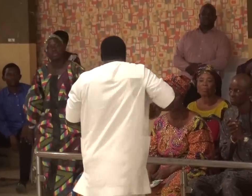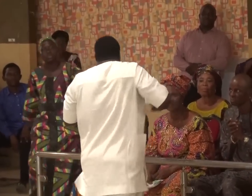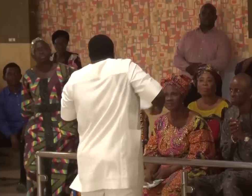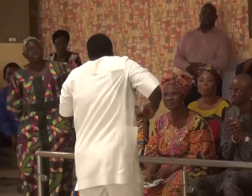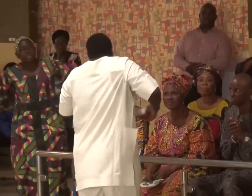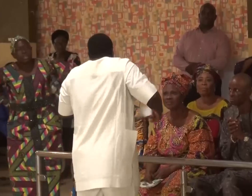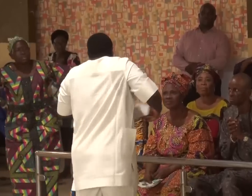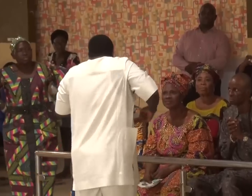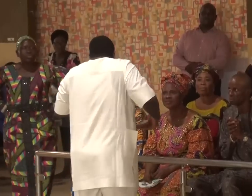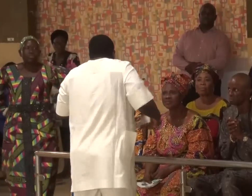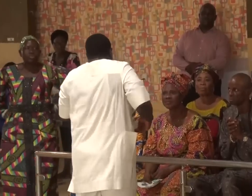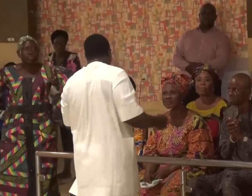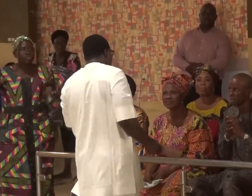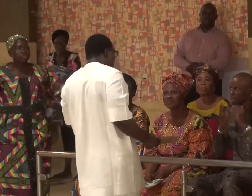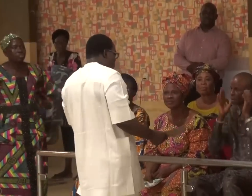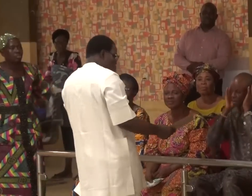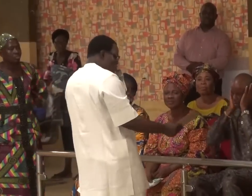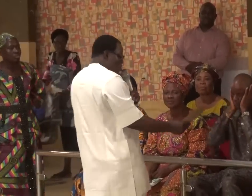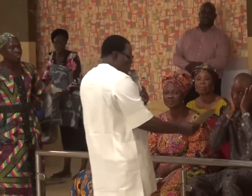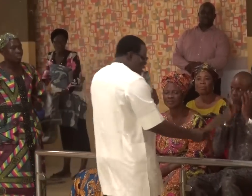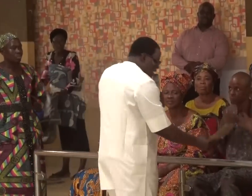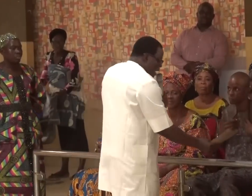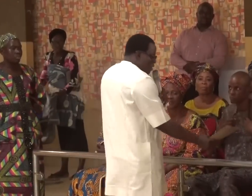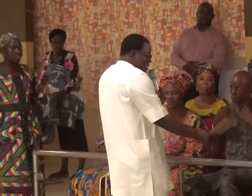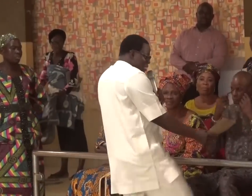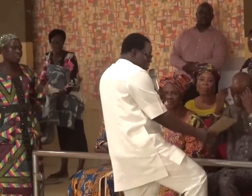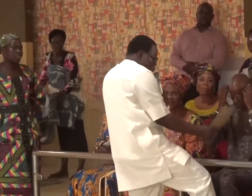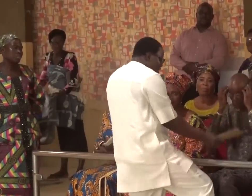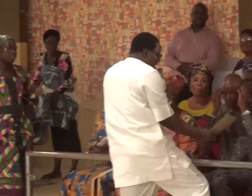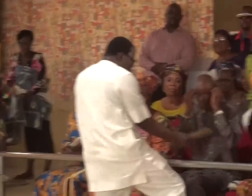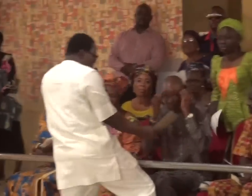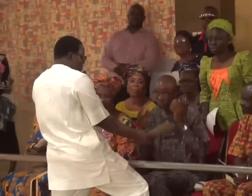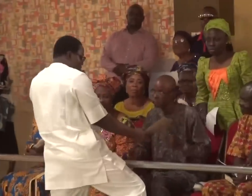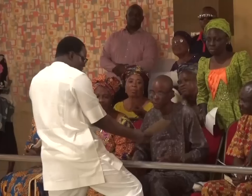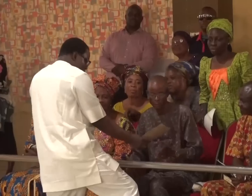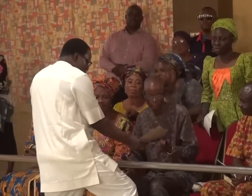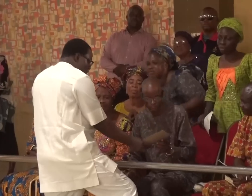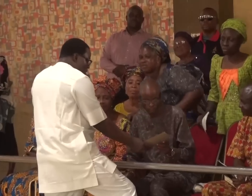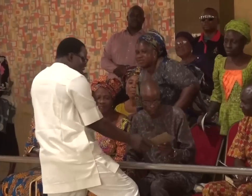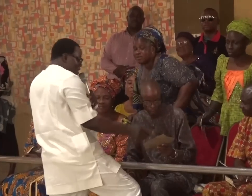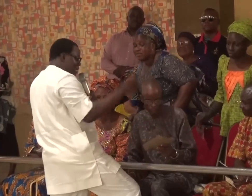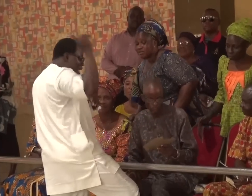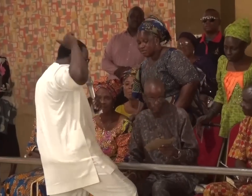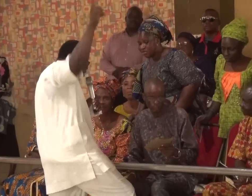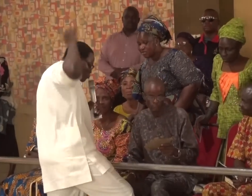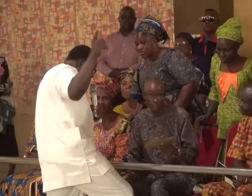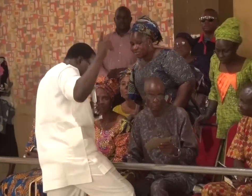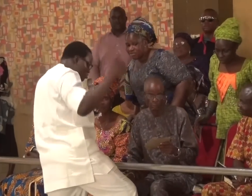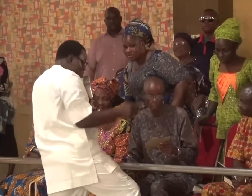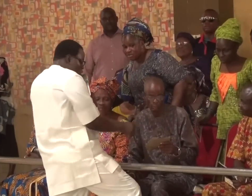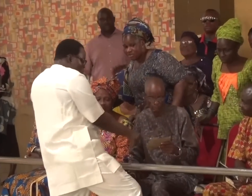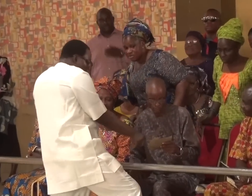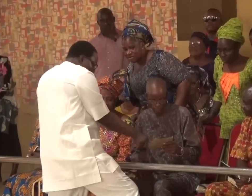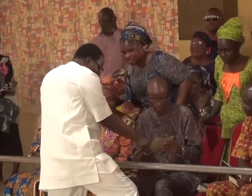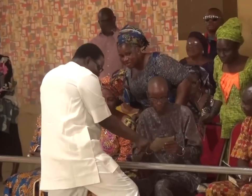pe? O mama ni fe awon eyan yen ni. You know that she intentionally loved those people. Badani. All these. First